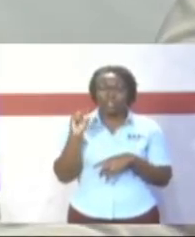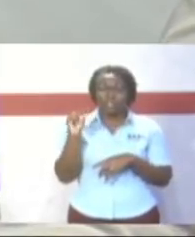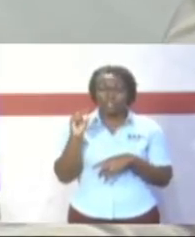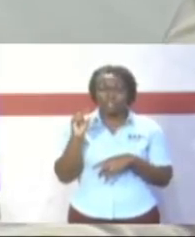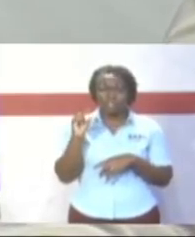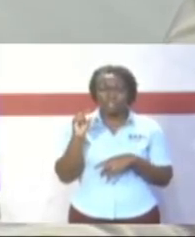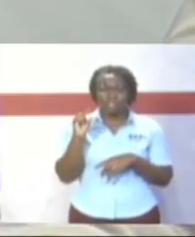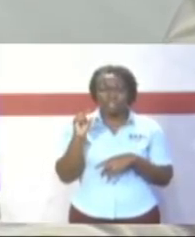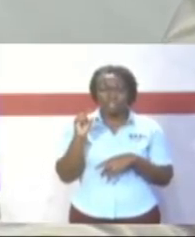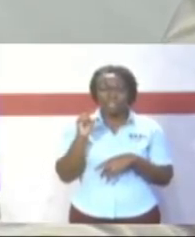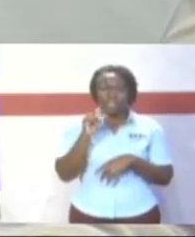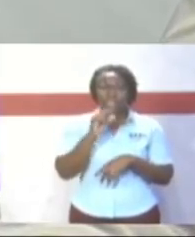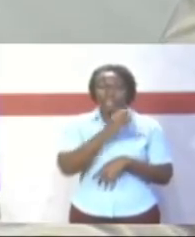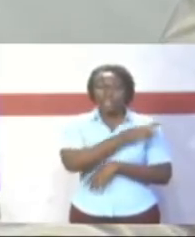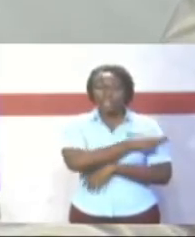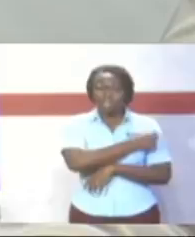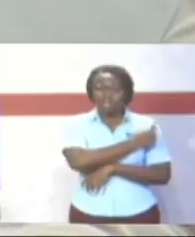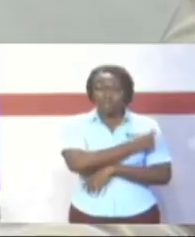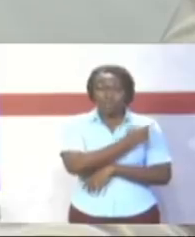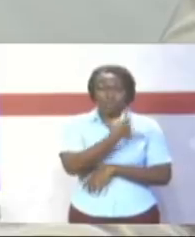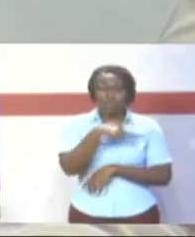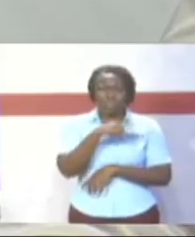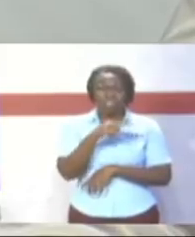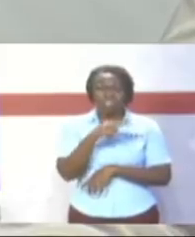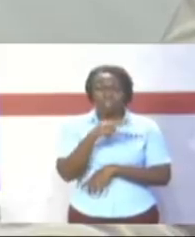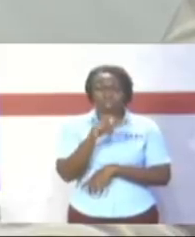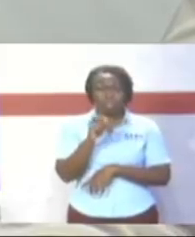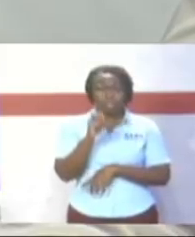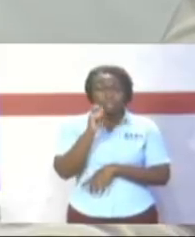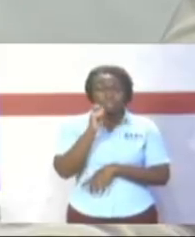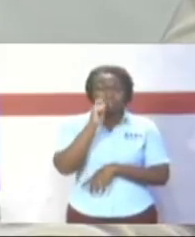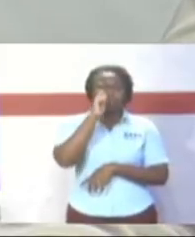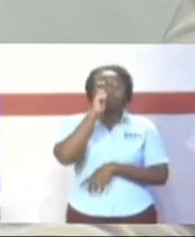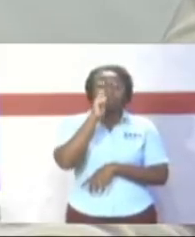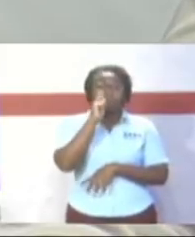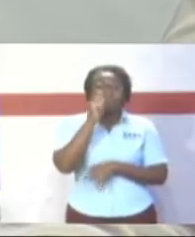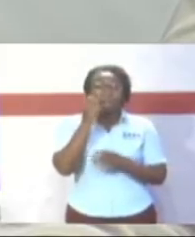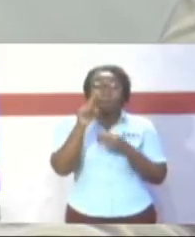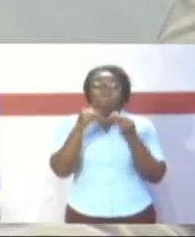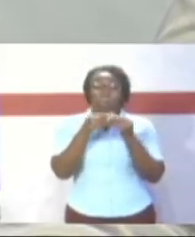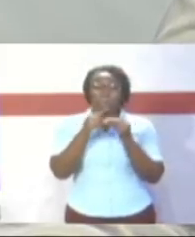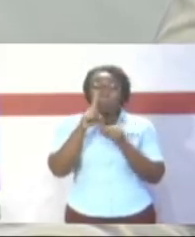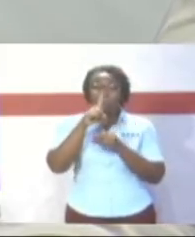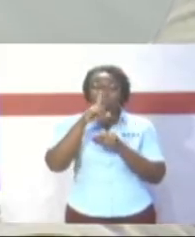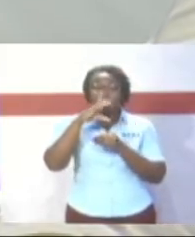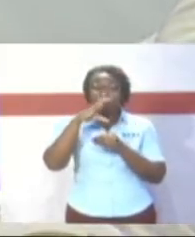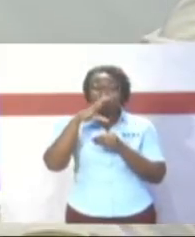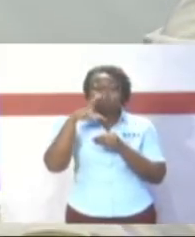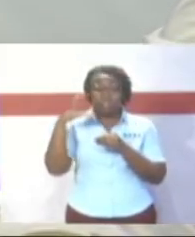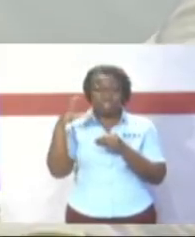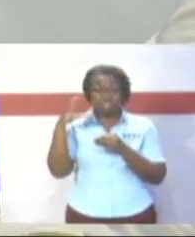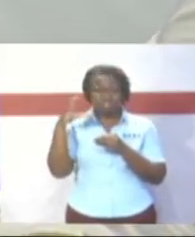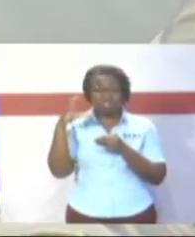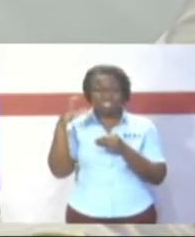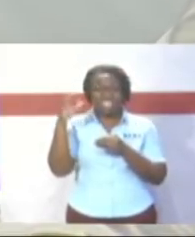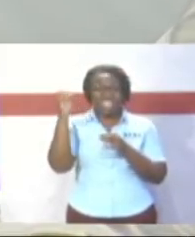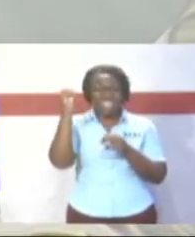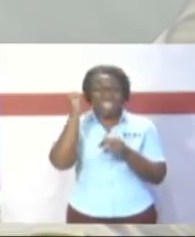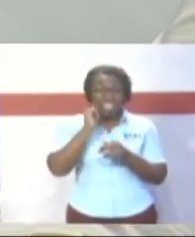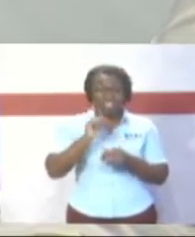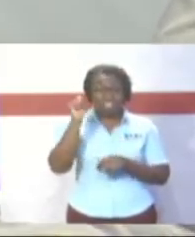Center, we're doing as many as 100 swabs per day. The Nariva Mayaro actual cases, we